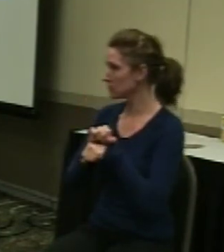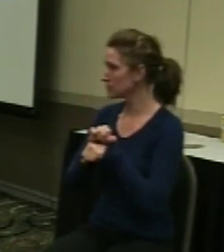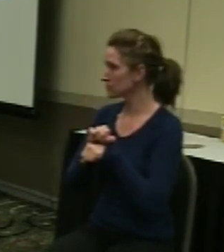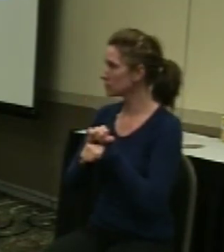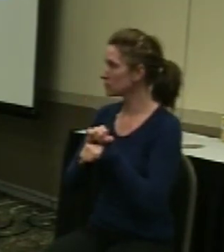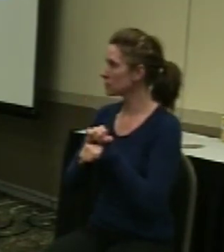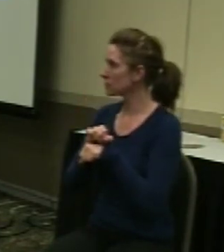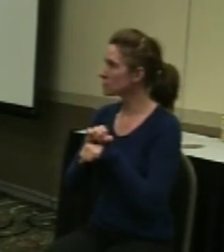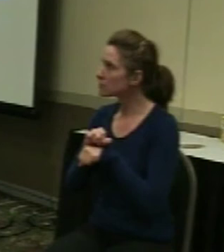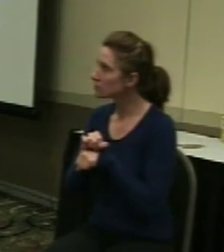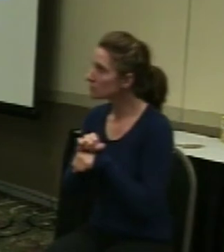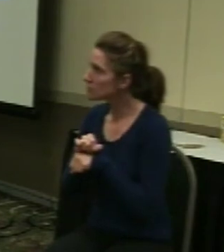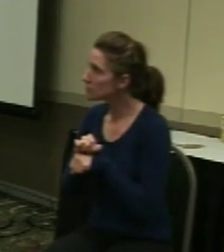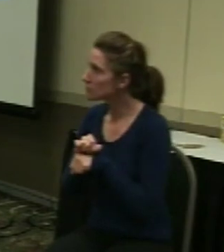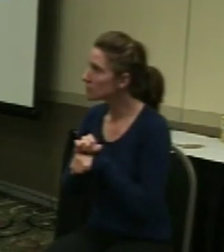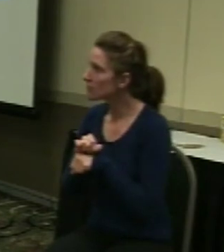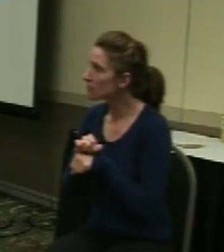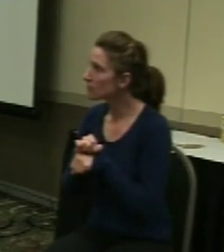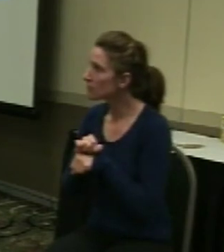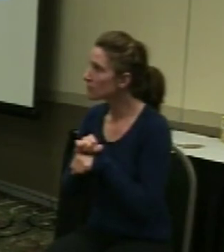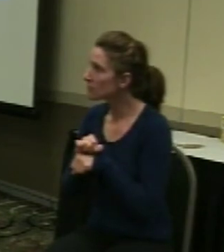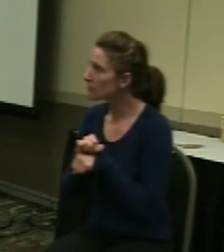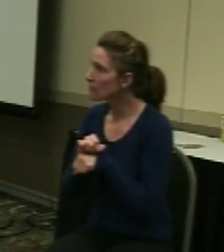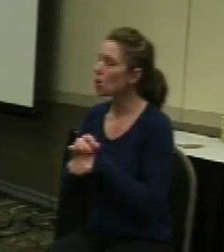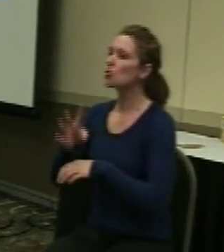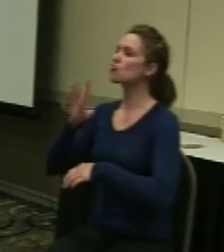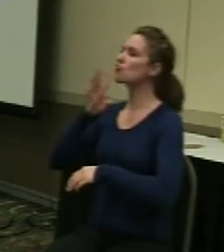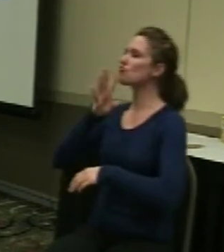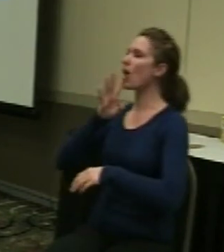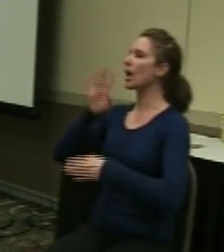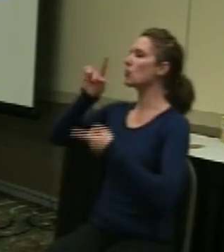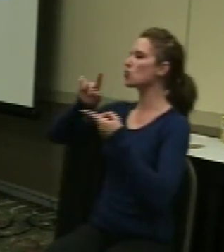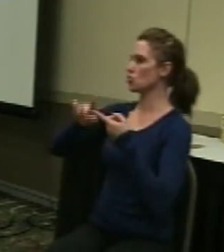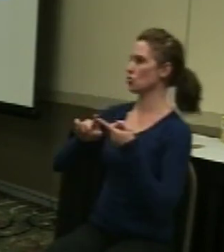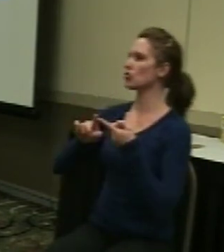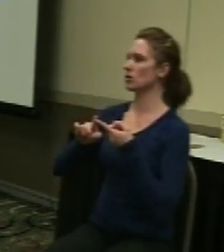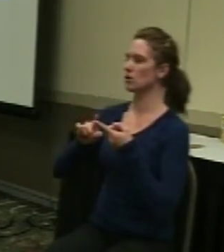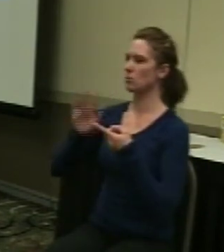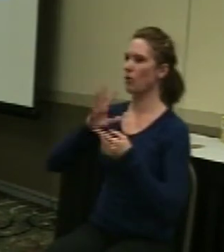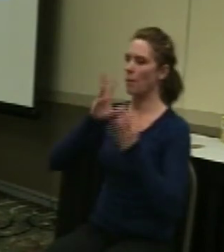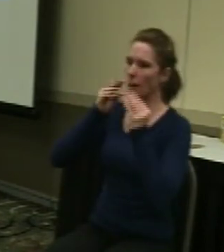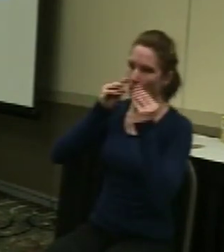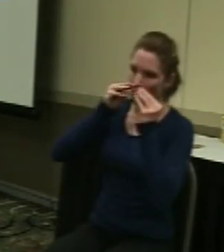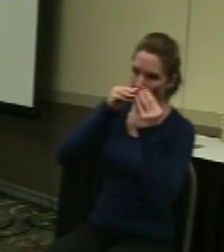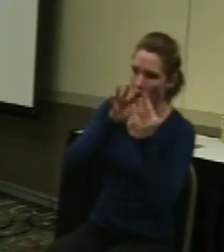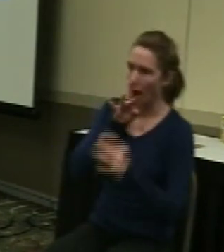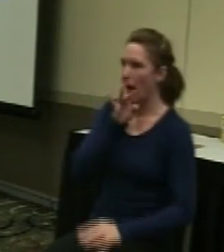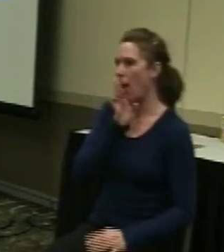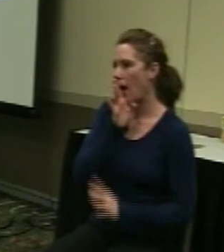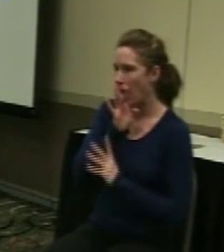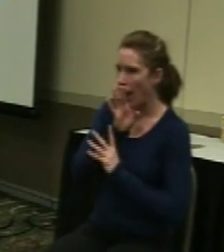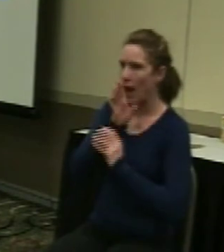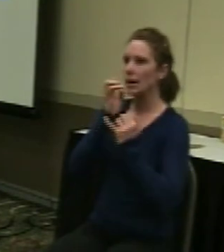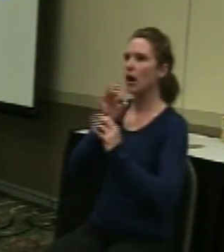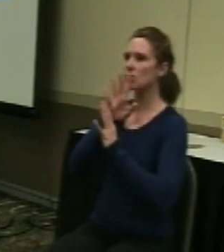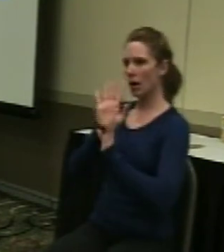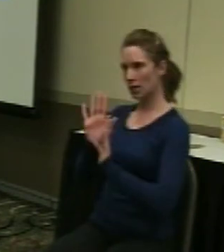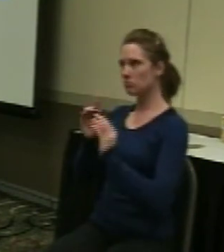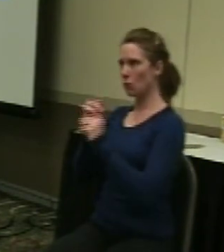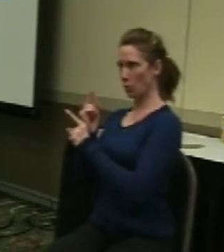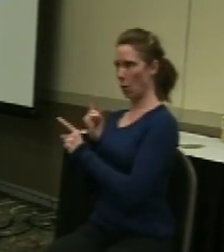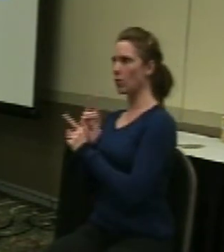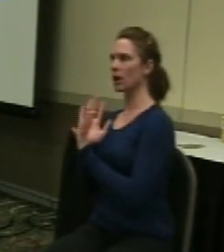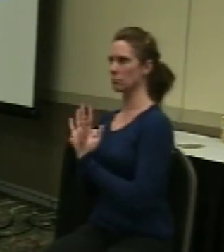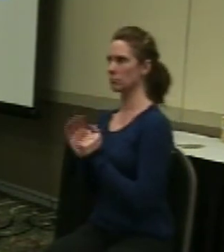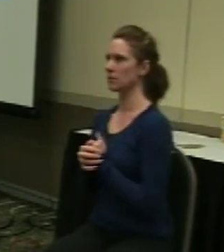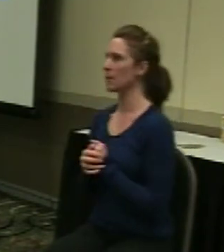talk out. She's talking out lots less is the message of this. And we're so glad she's talking out a lot of the time.